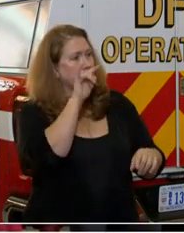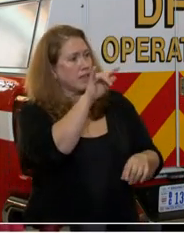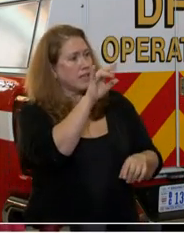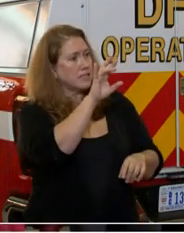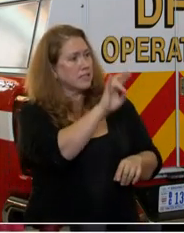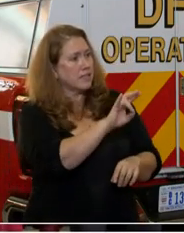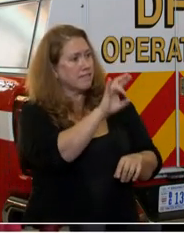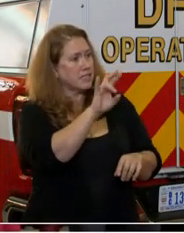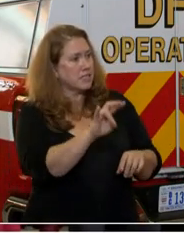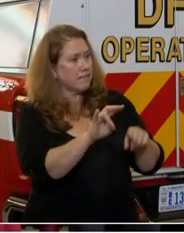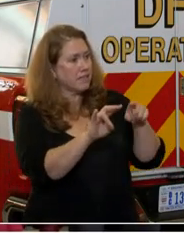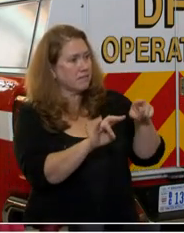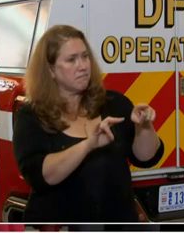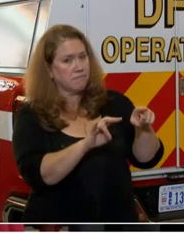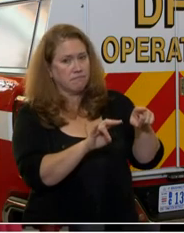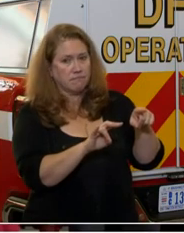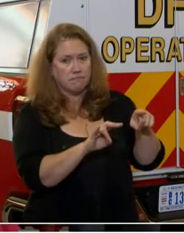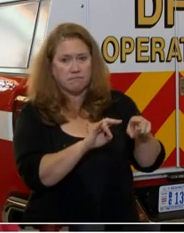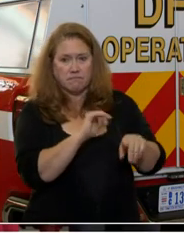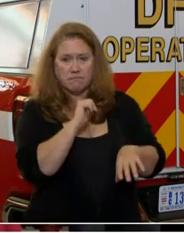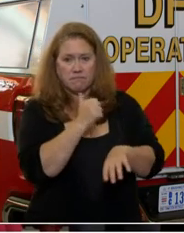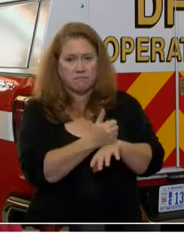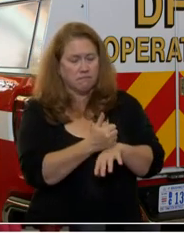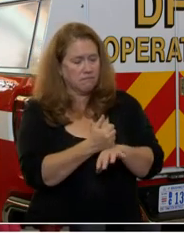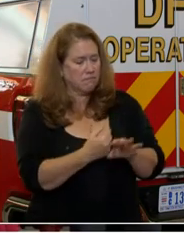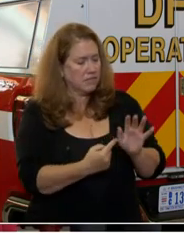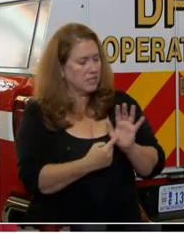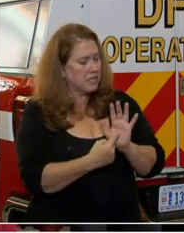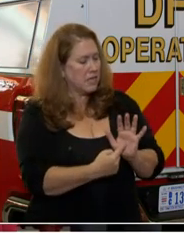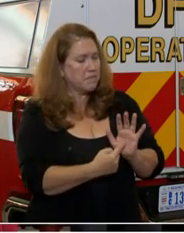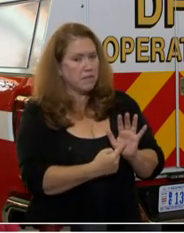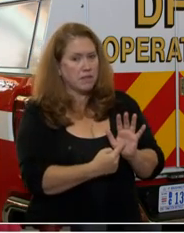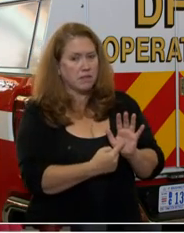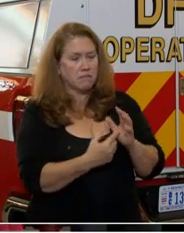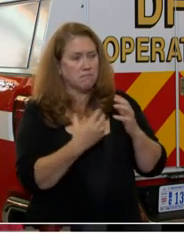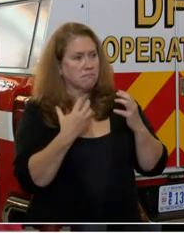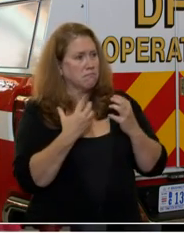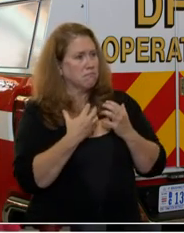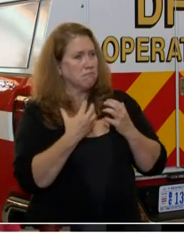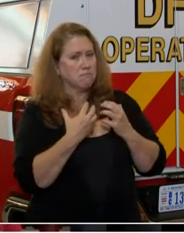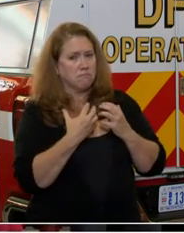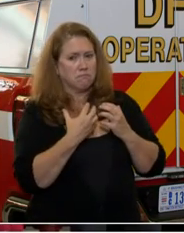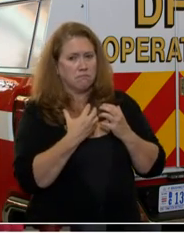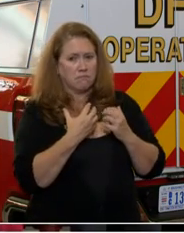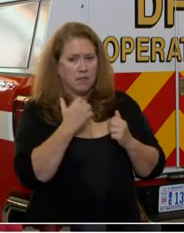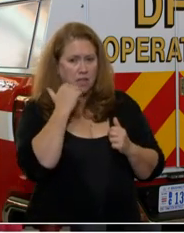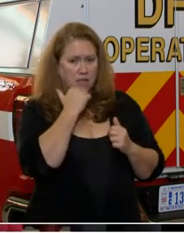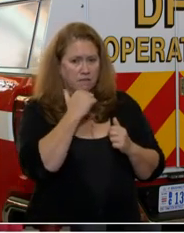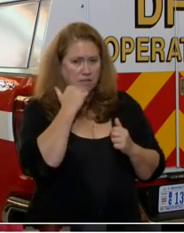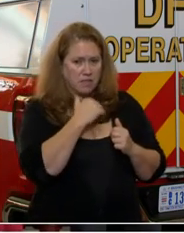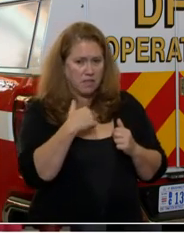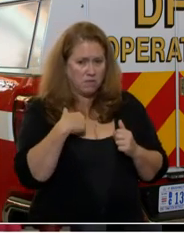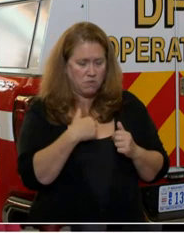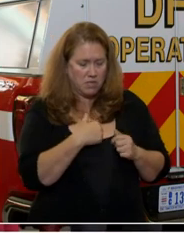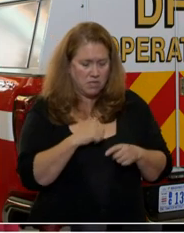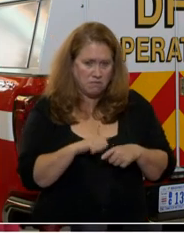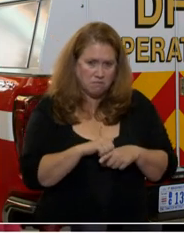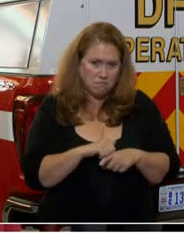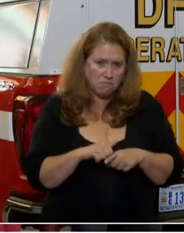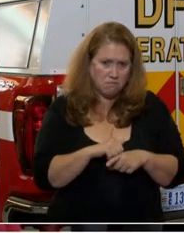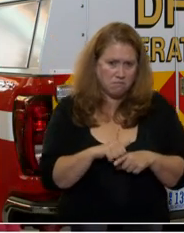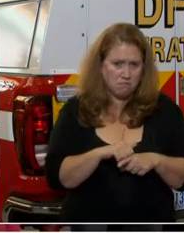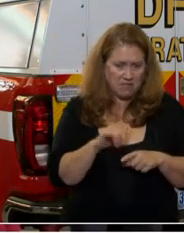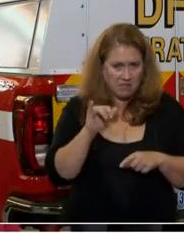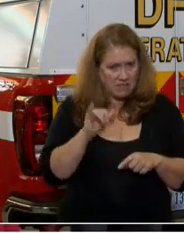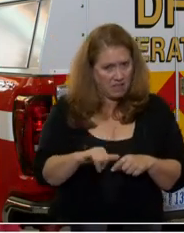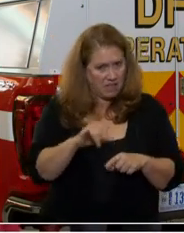are still practiced daily by the members of Local 36. Our members humbly serve the district and appreciate the support they receive from